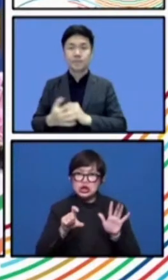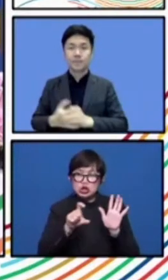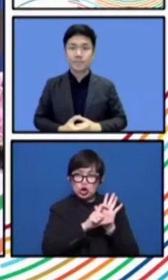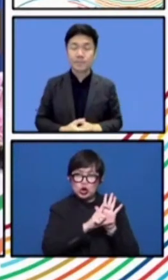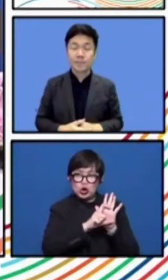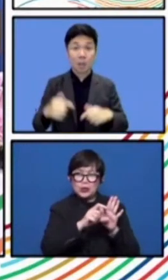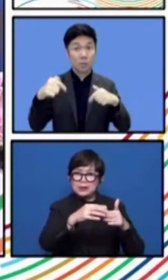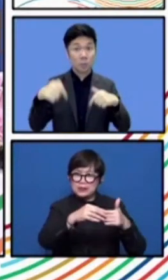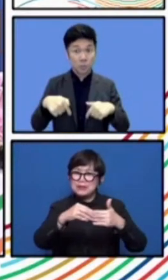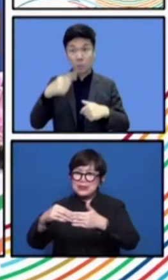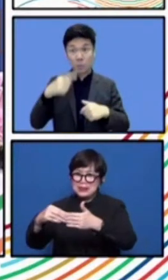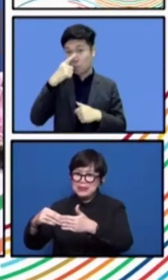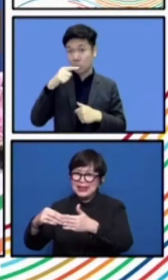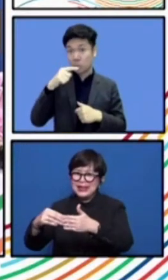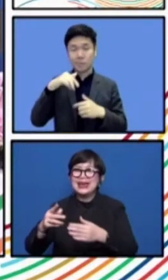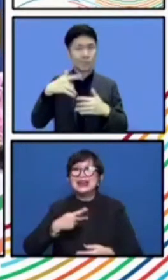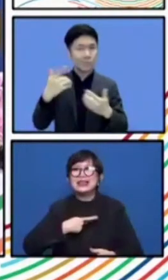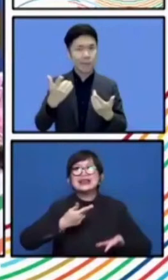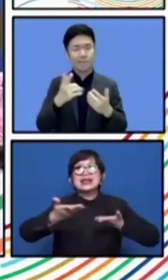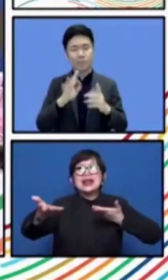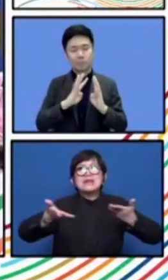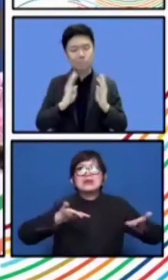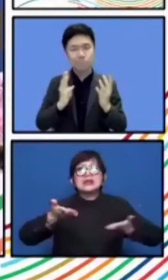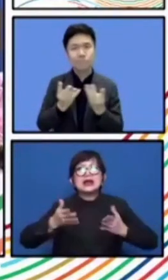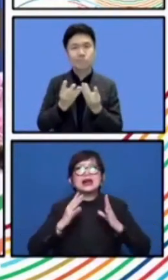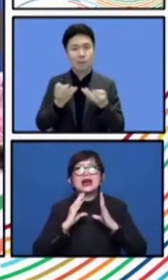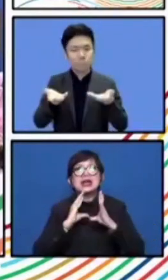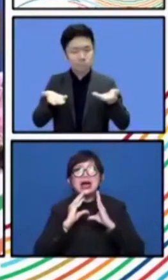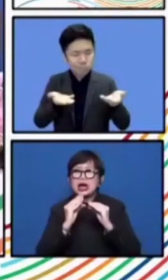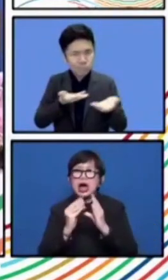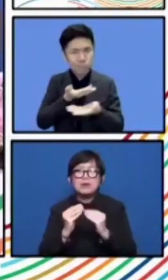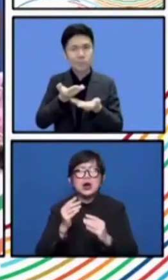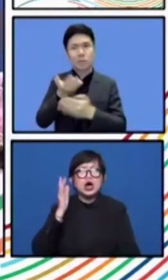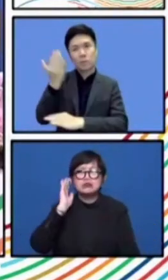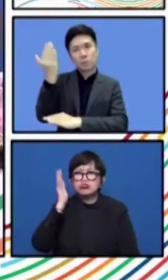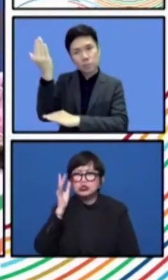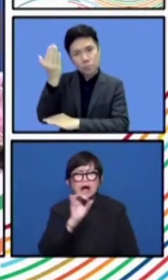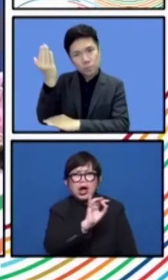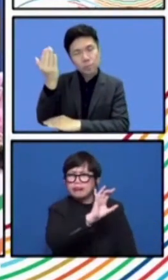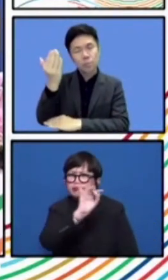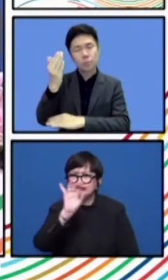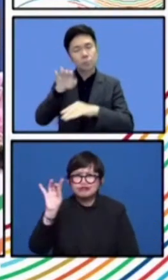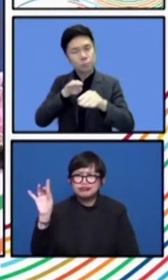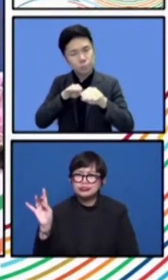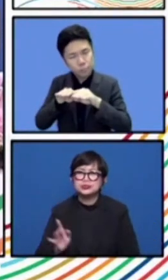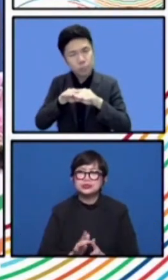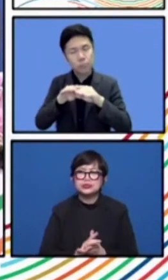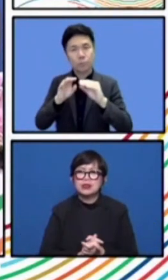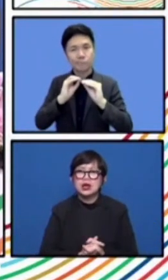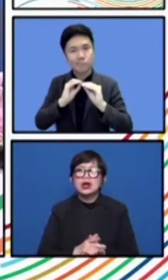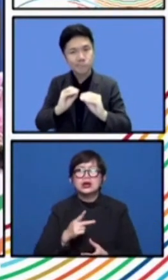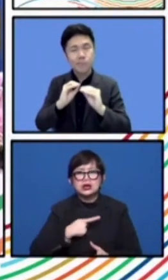seminars and we can come up with a drafting of the paper publication